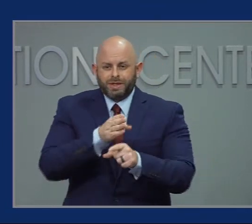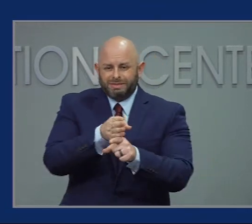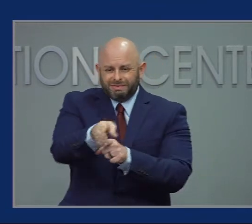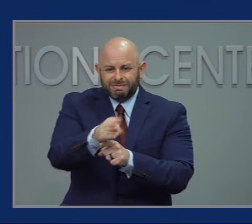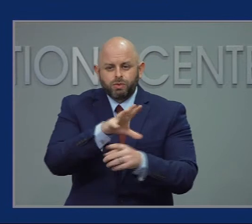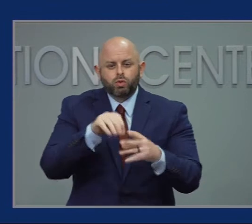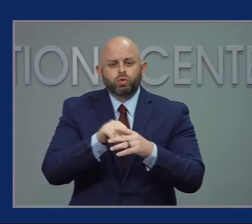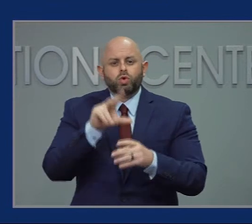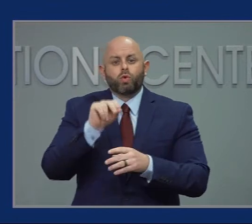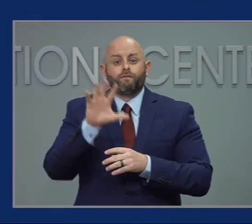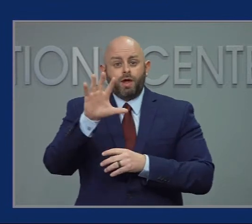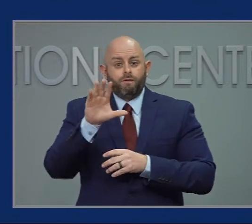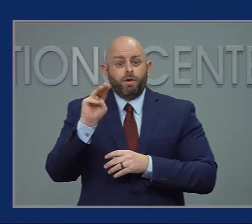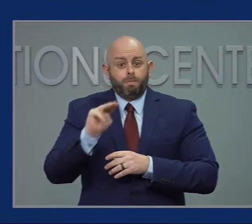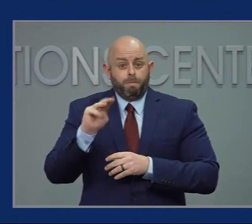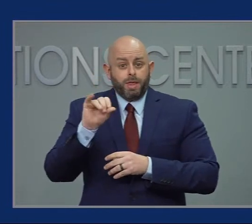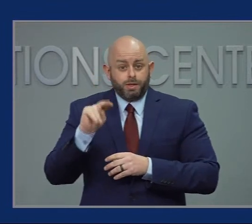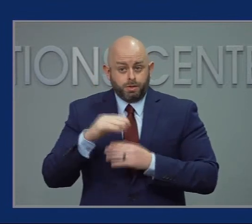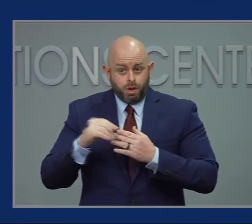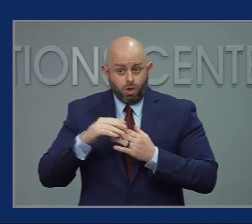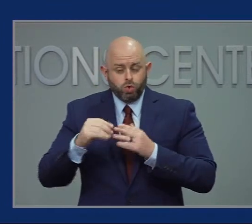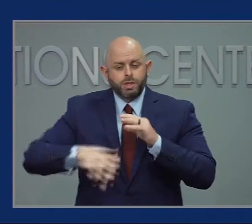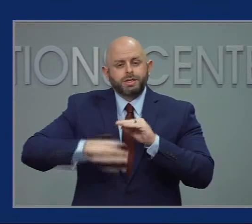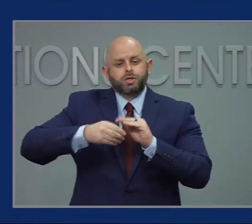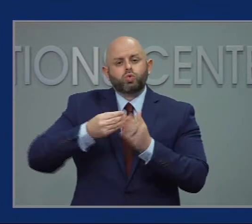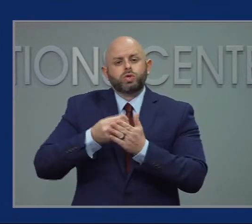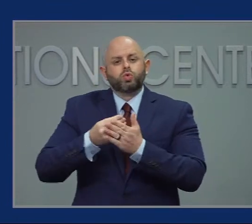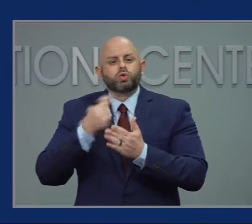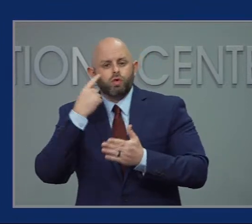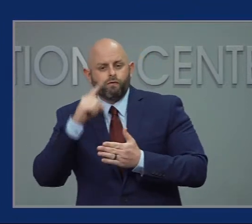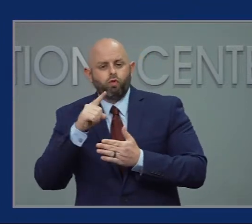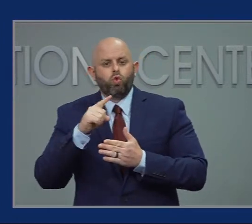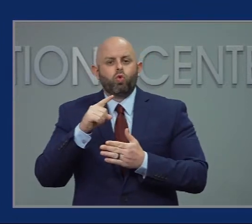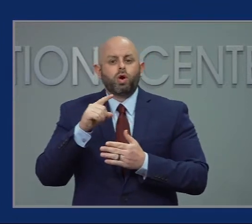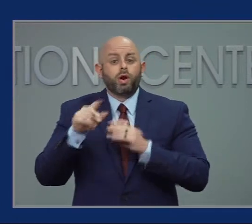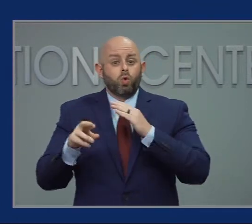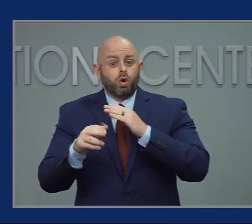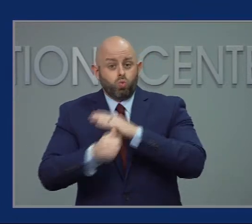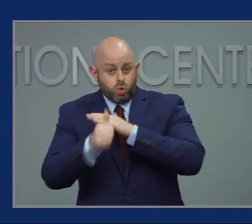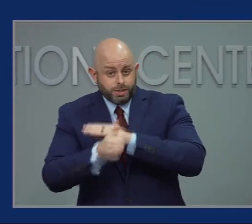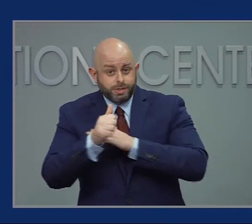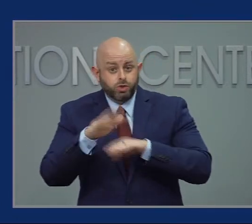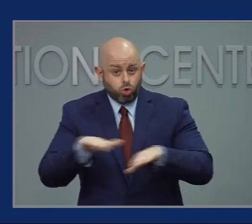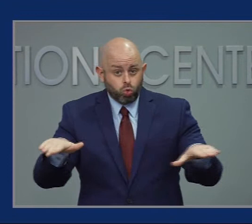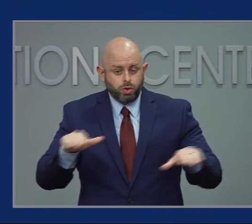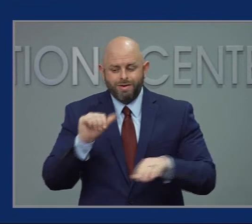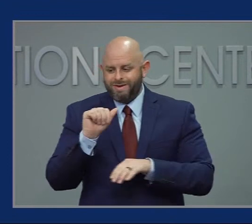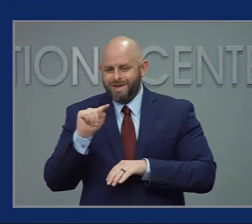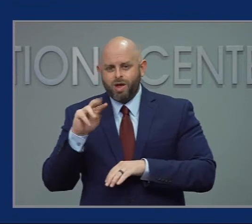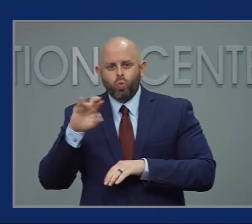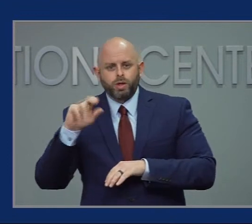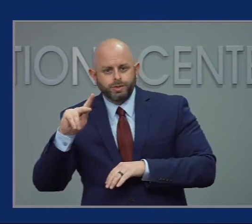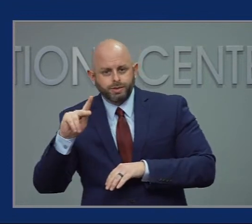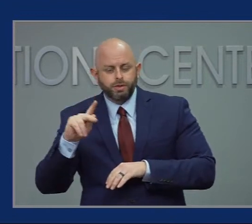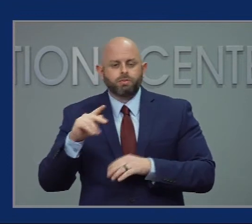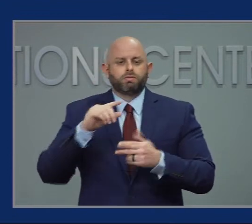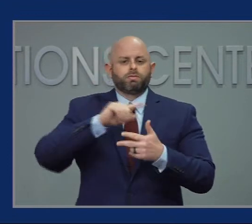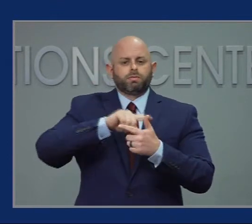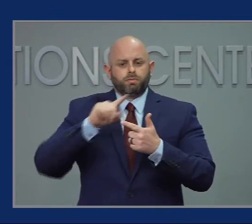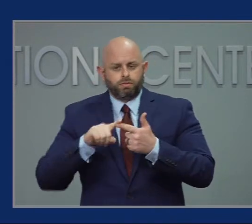includes $305 million of additional resources for at-risk children, children with disabilities,